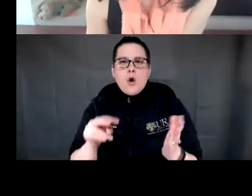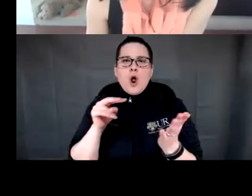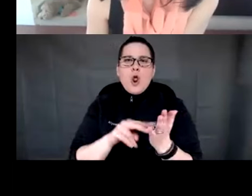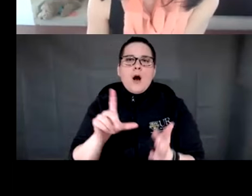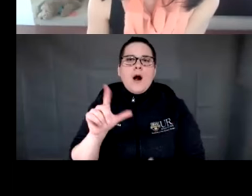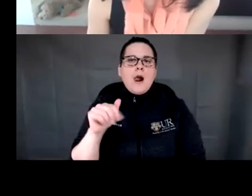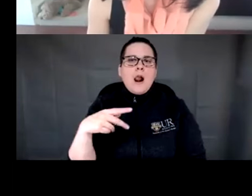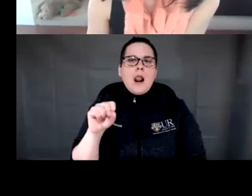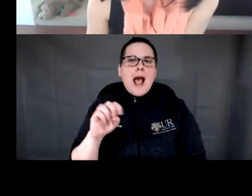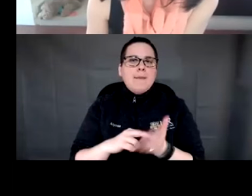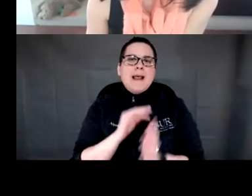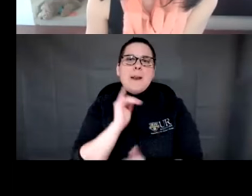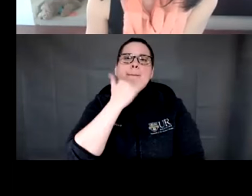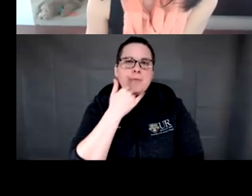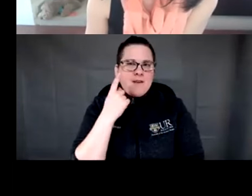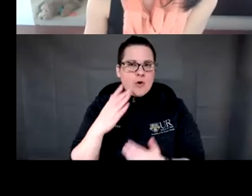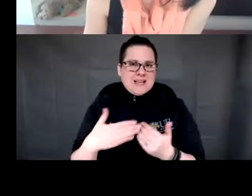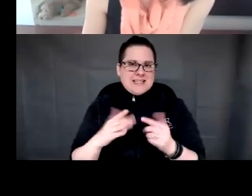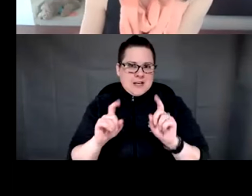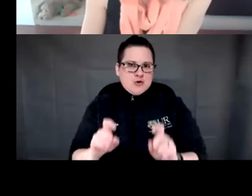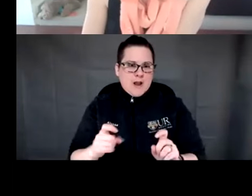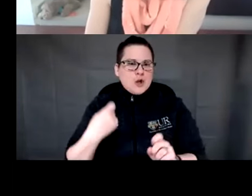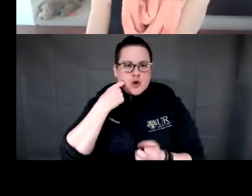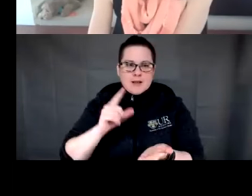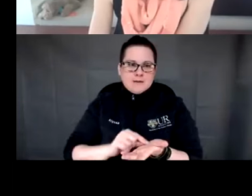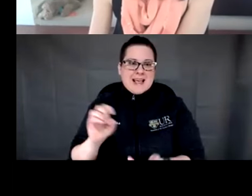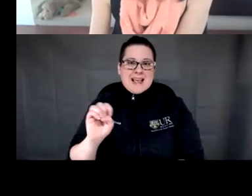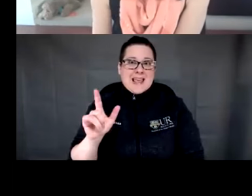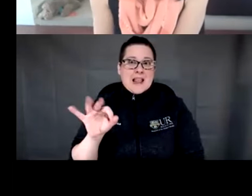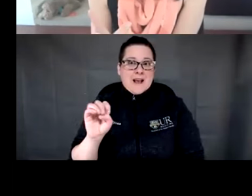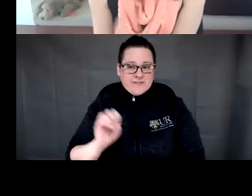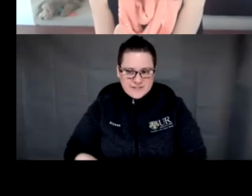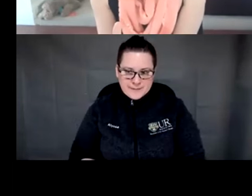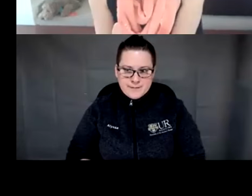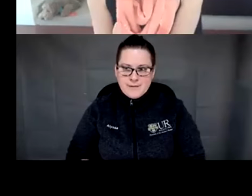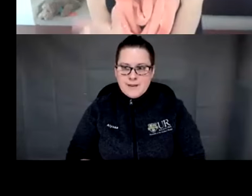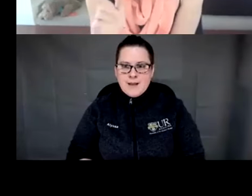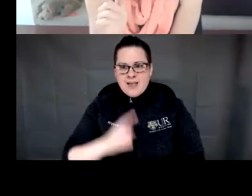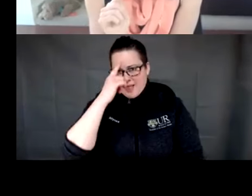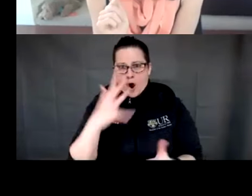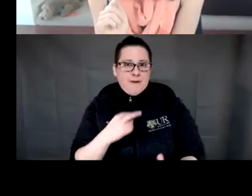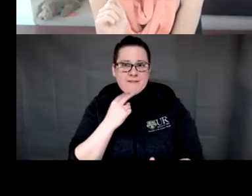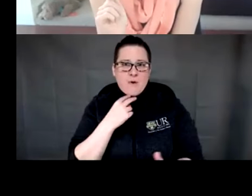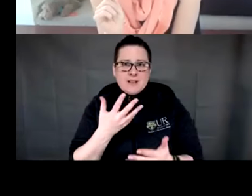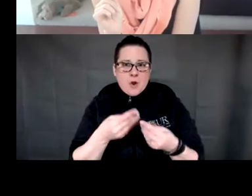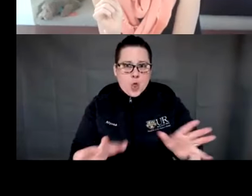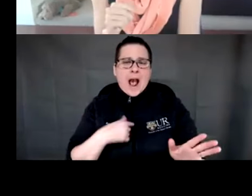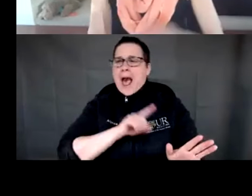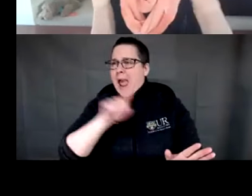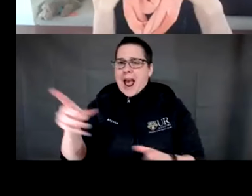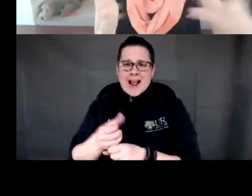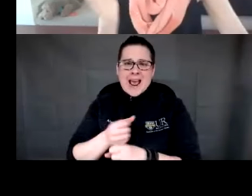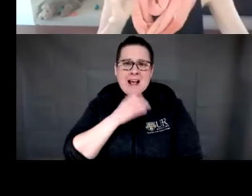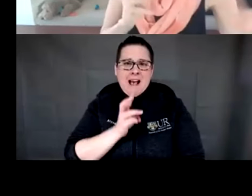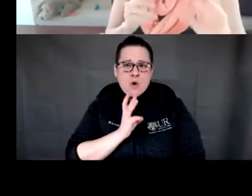and mistakes made on easy trials that just came out in eLife. I think I'm already losing my voice, so I'm gonna go get a glass of water.